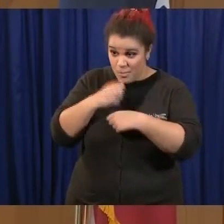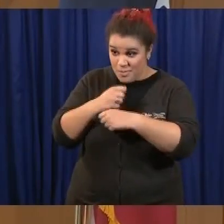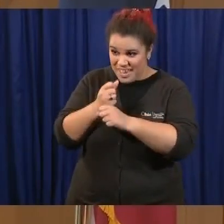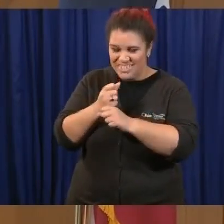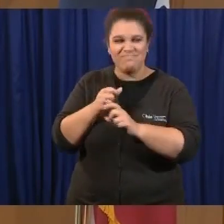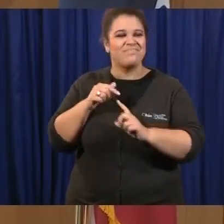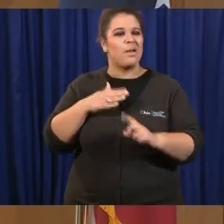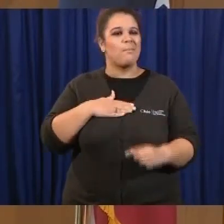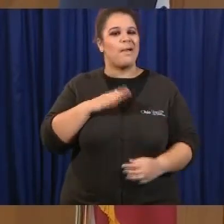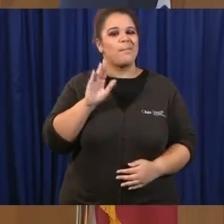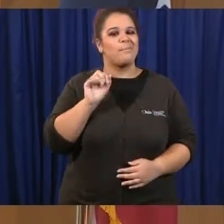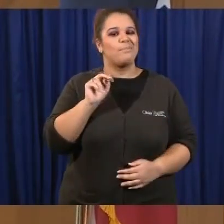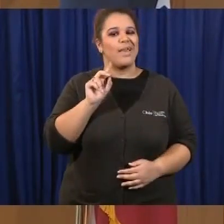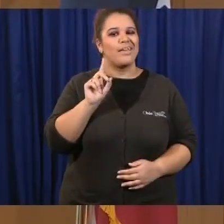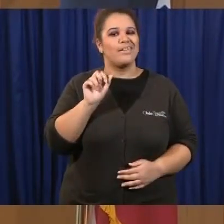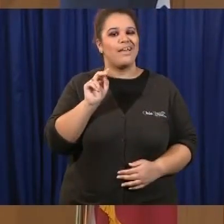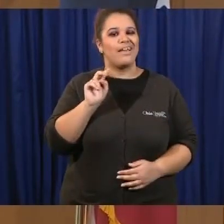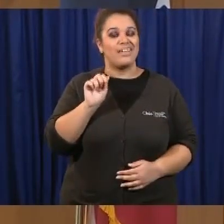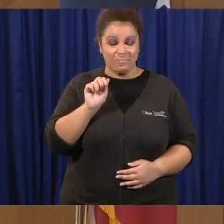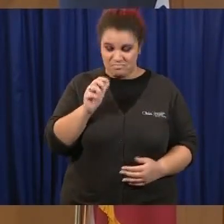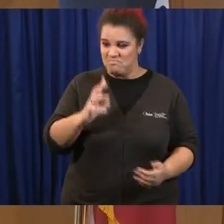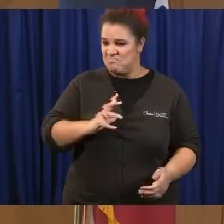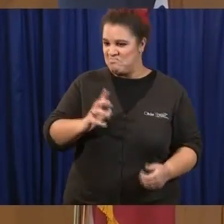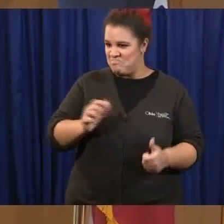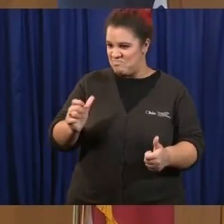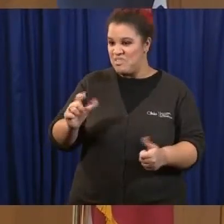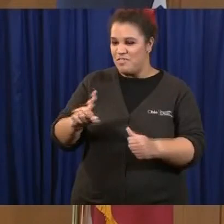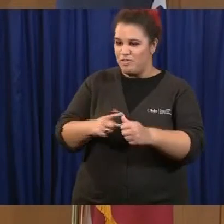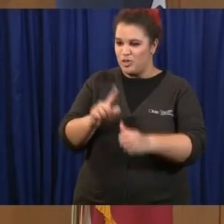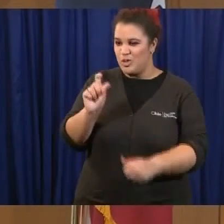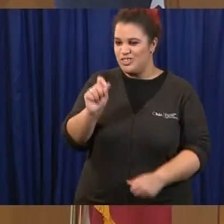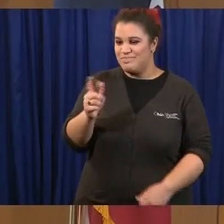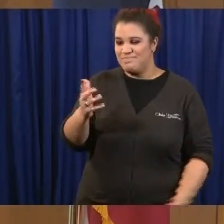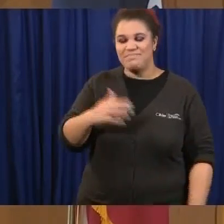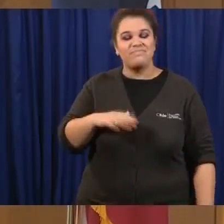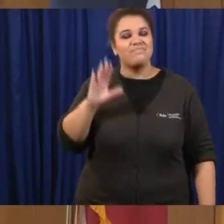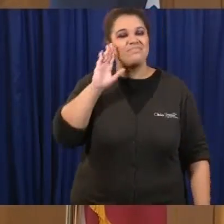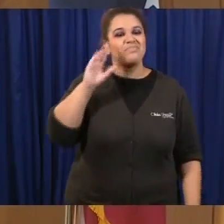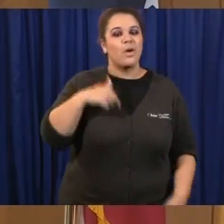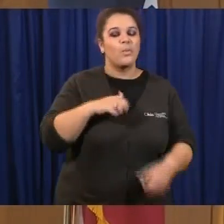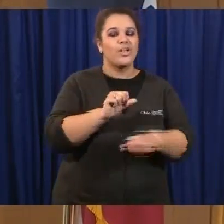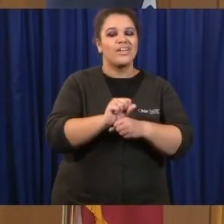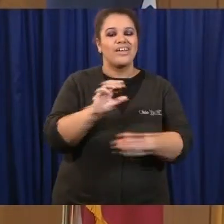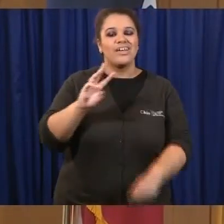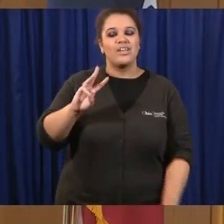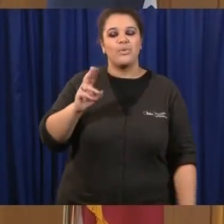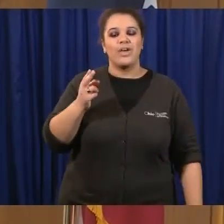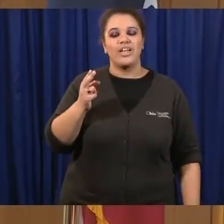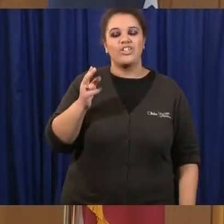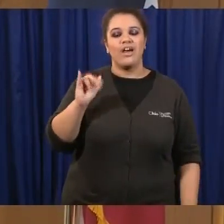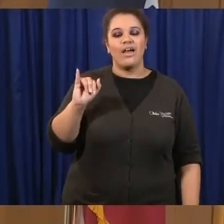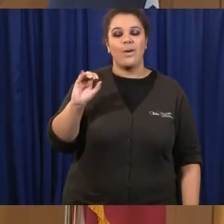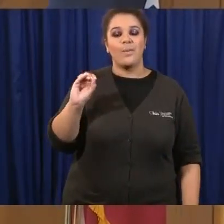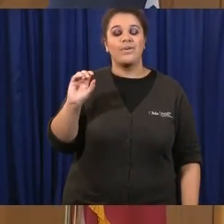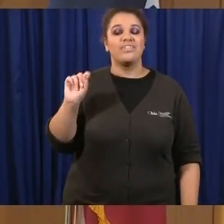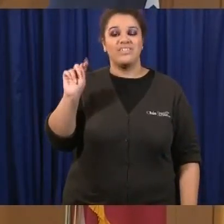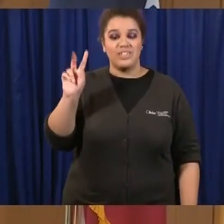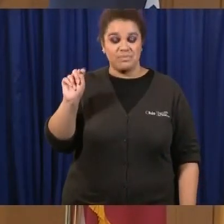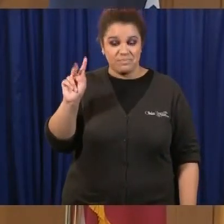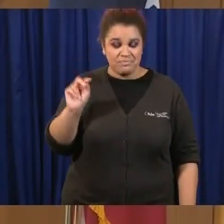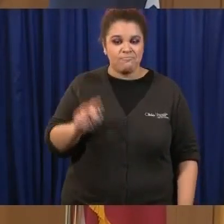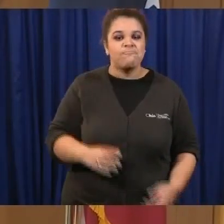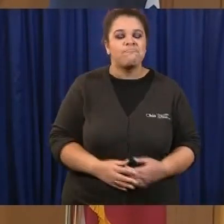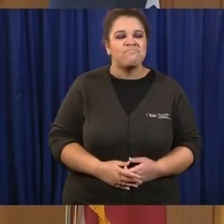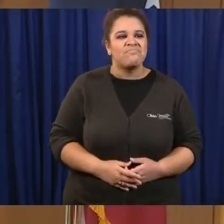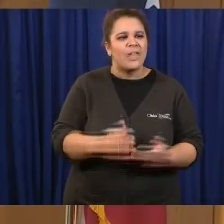sir. All right. Very good. You get the first question. Jim Oddie from WHIO TV. Thank you, Governor. For those people who are still waiting for